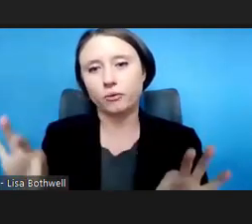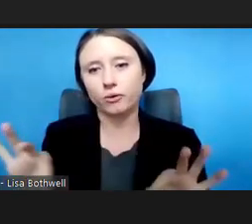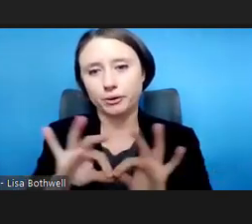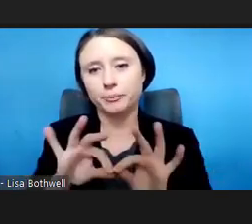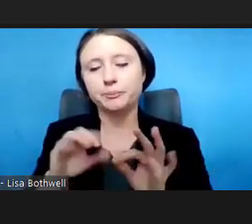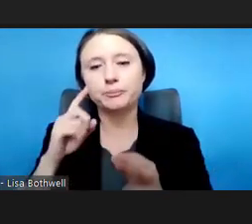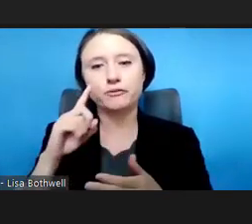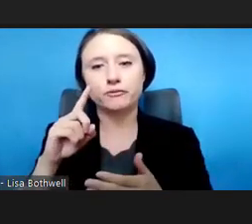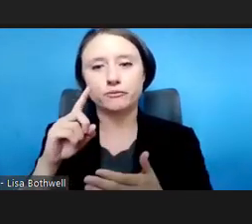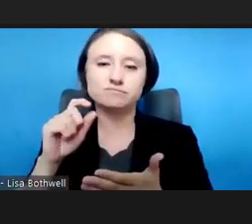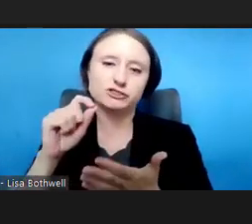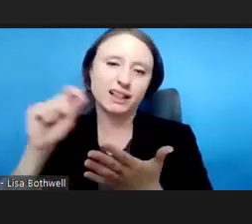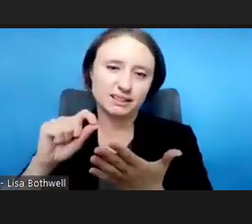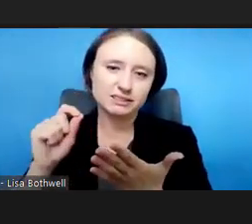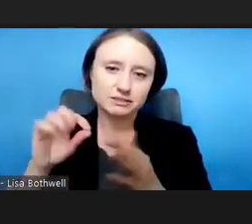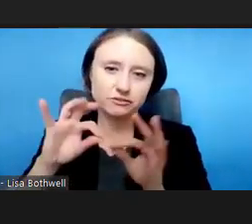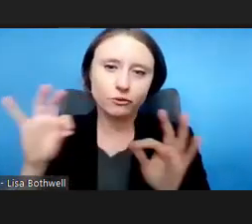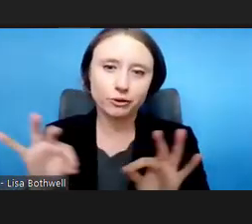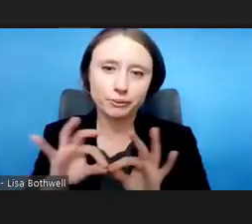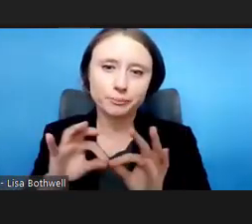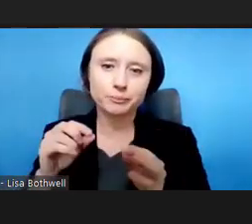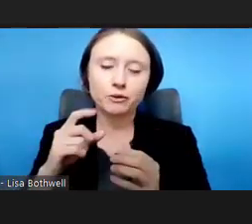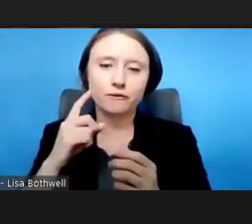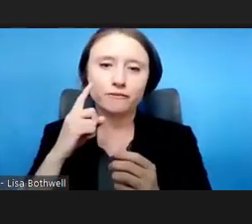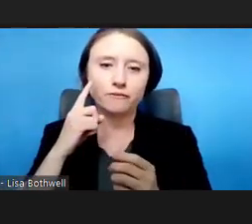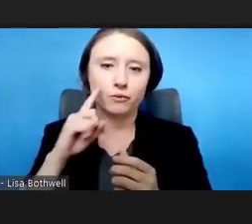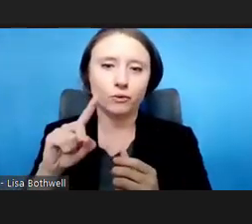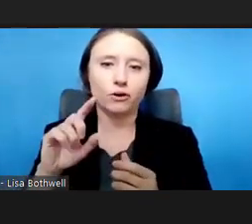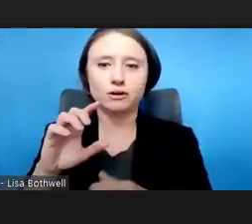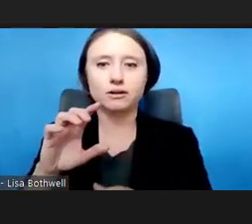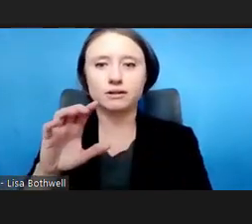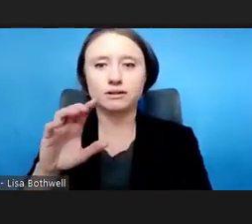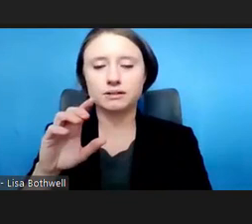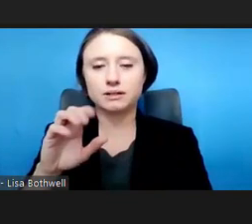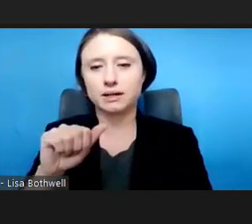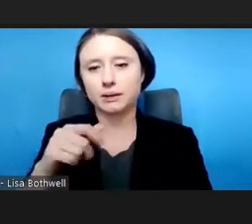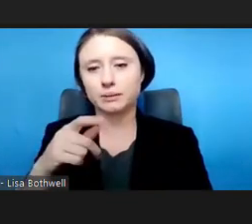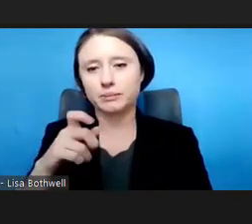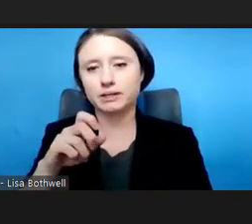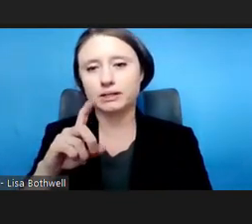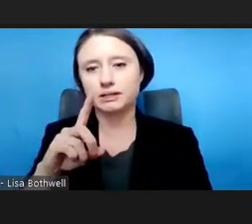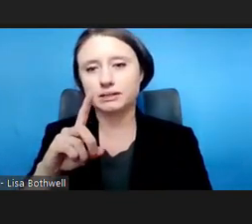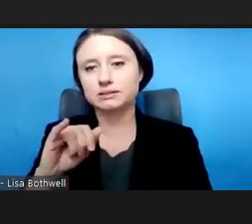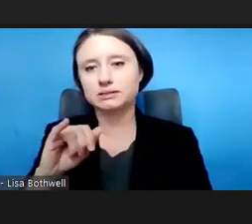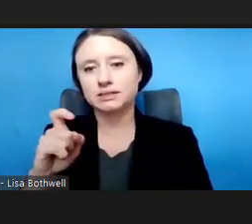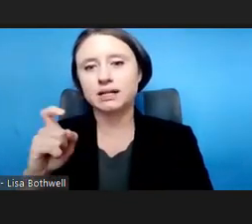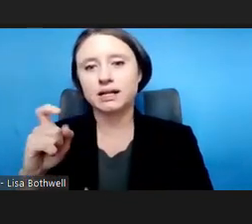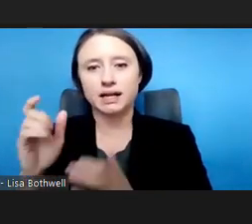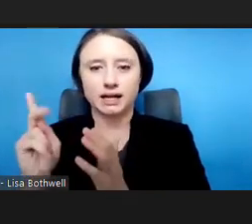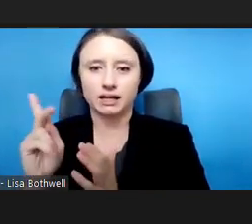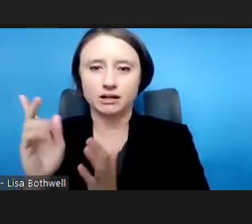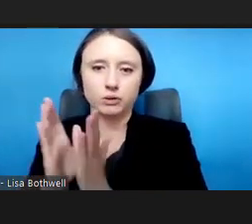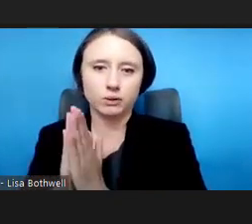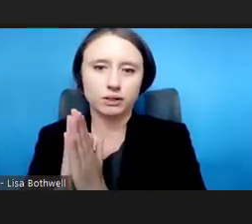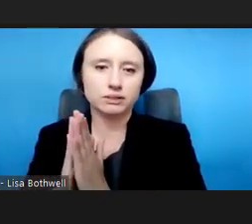included assistive technology in their Appendix K checklist waiver form